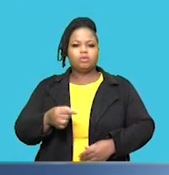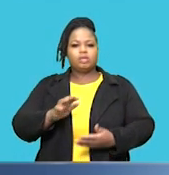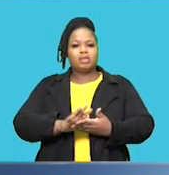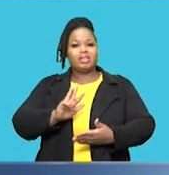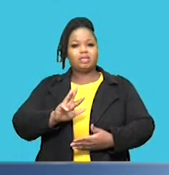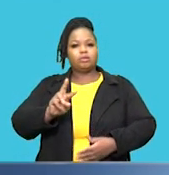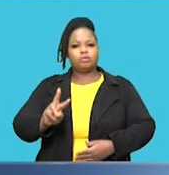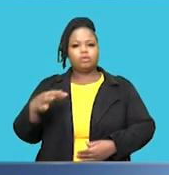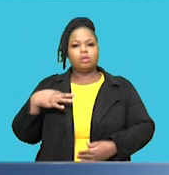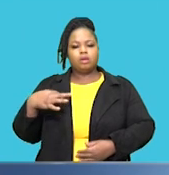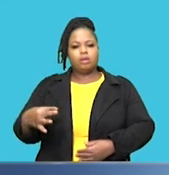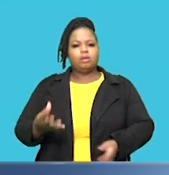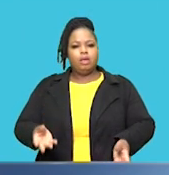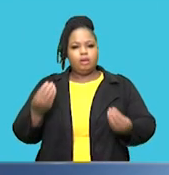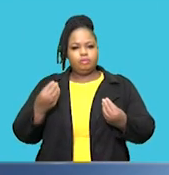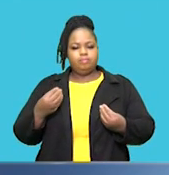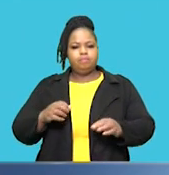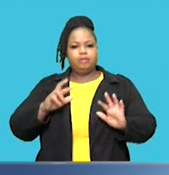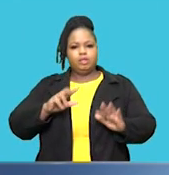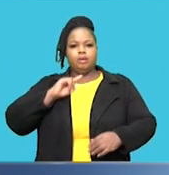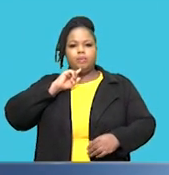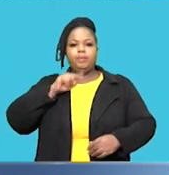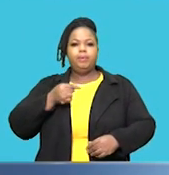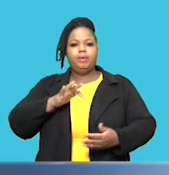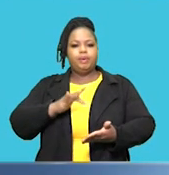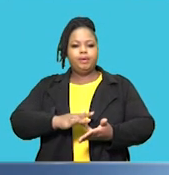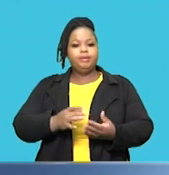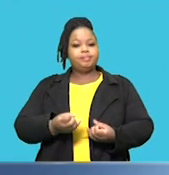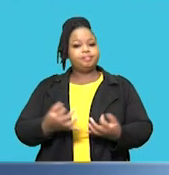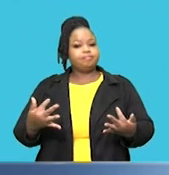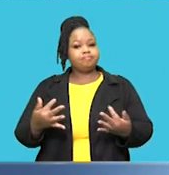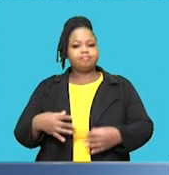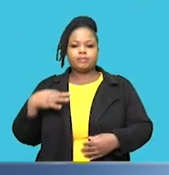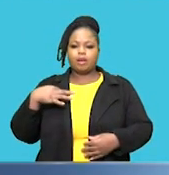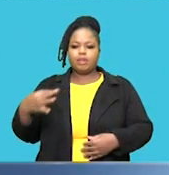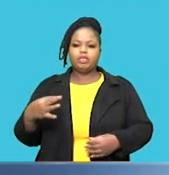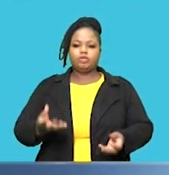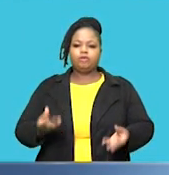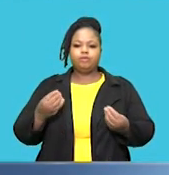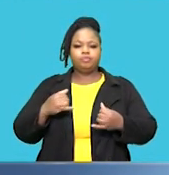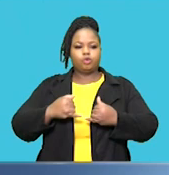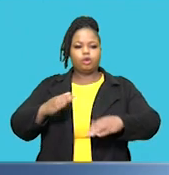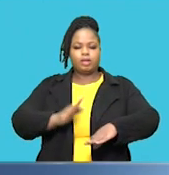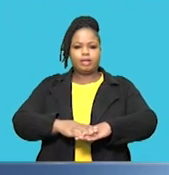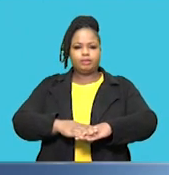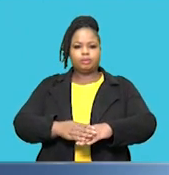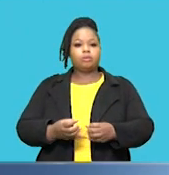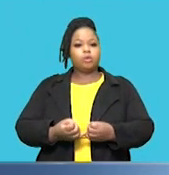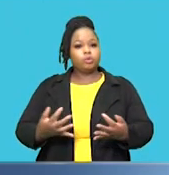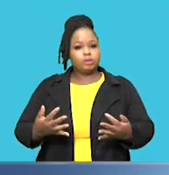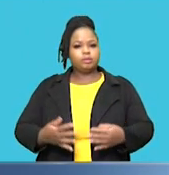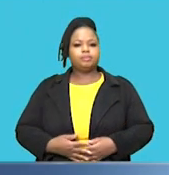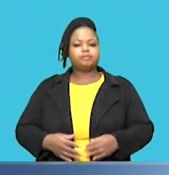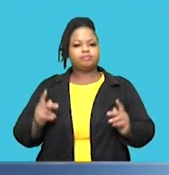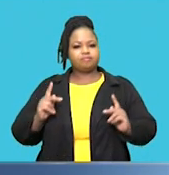1,230,092 applications received for 8,000 posts. Majority of these applications came from online application, and